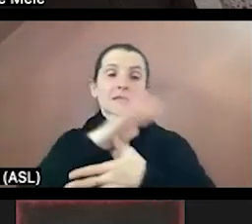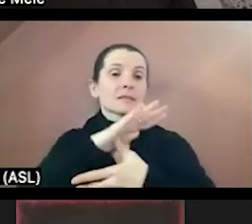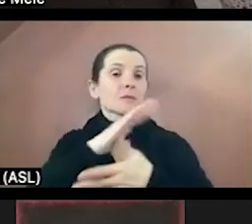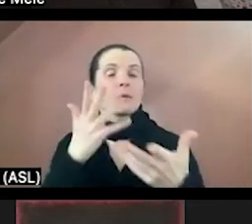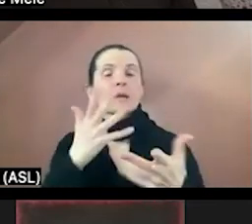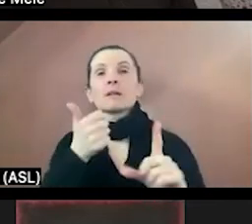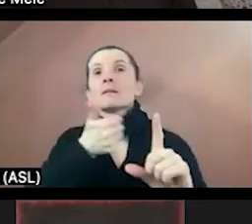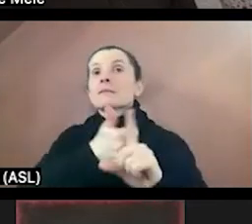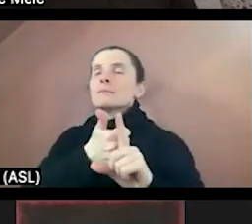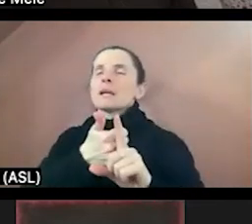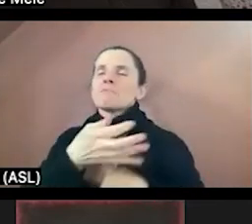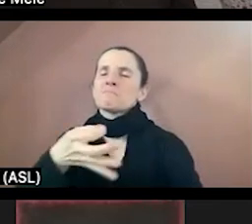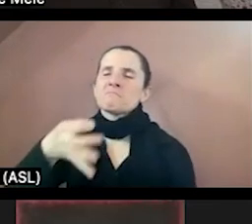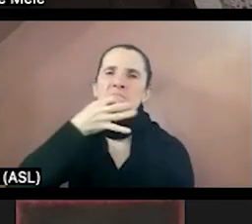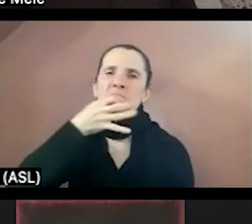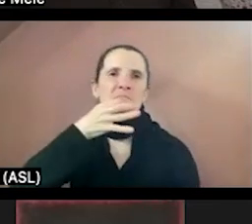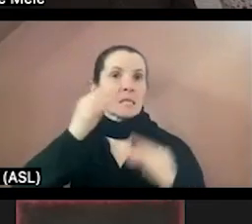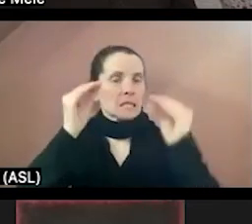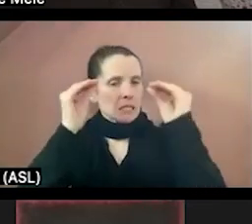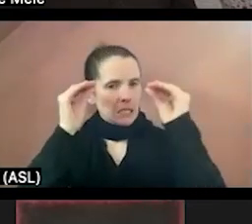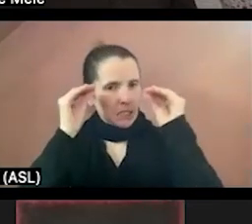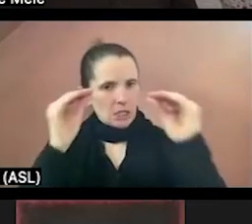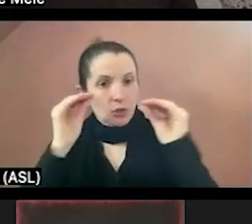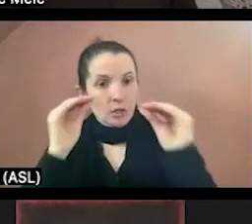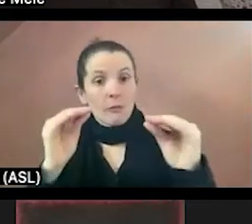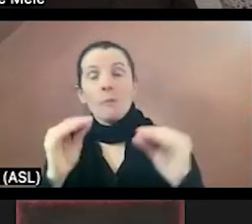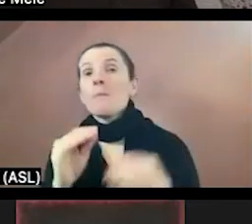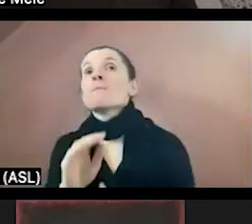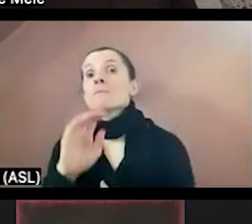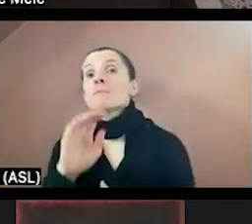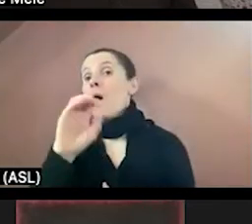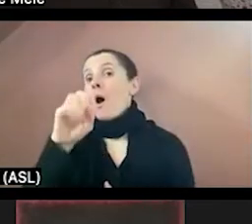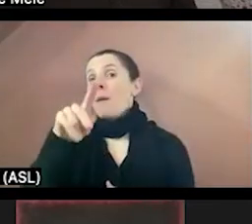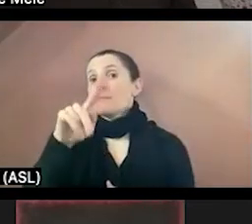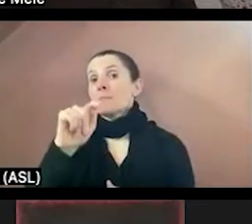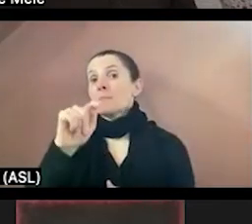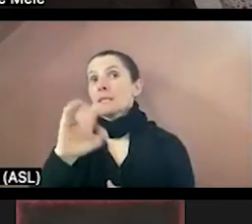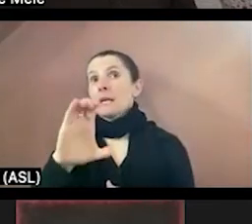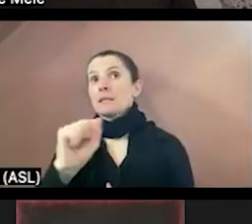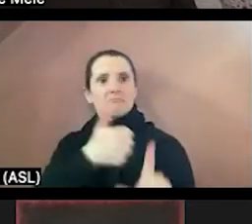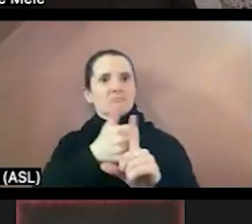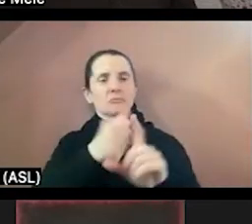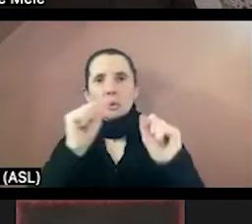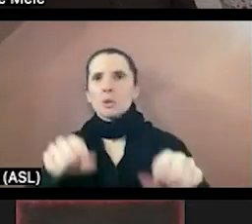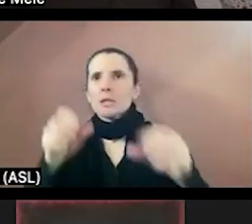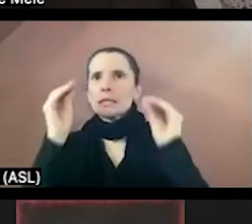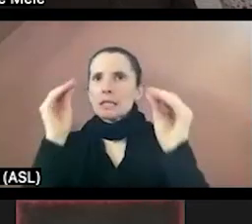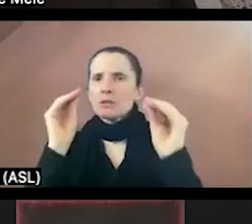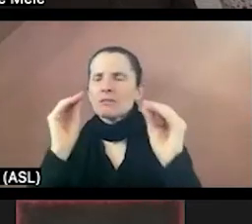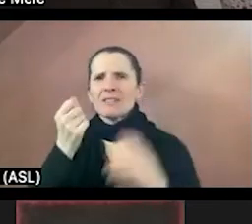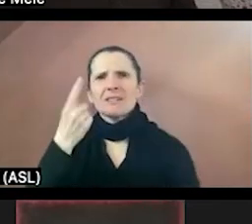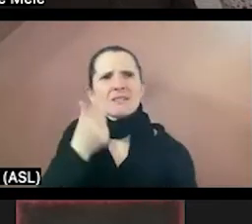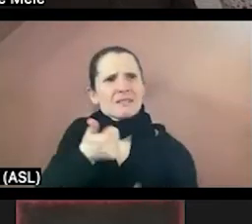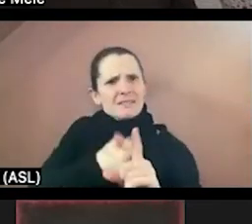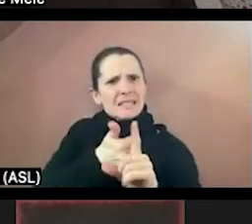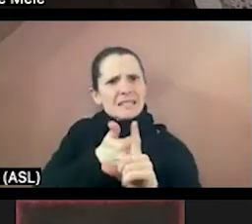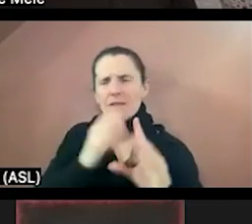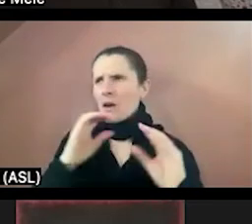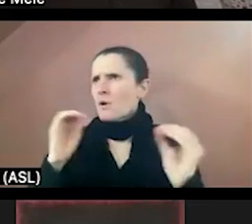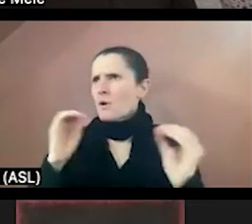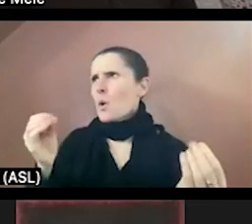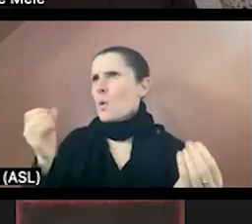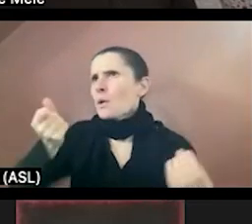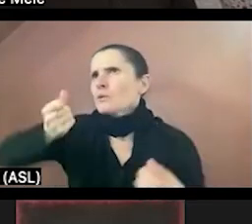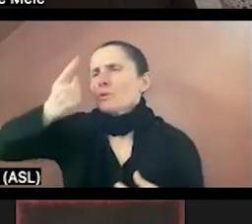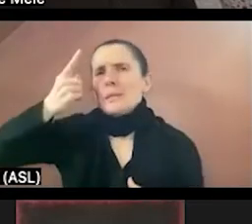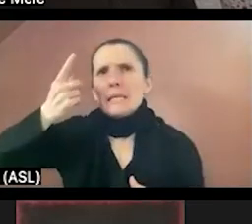at teaching, even optics. We have sources saying it's incredible how a blind person who has no memory of light can teach optics